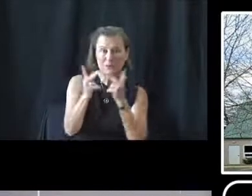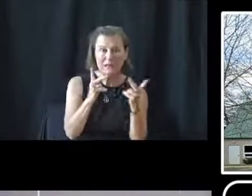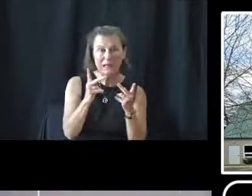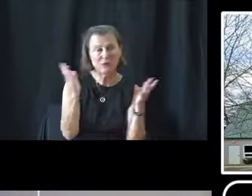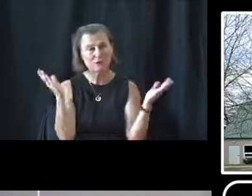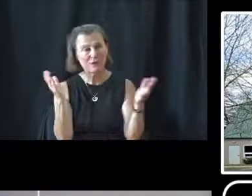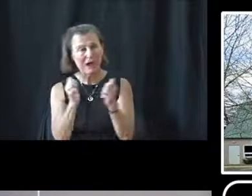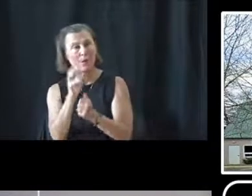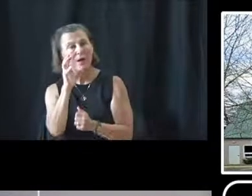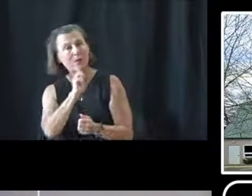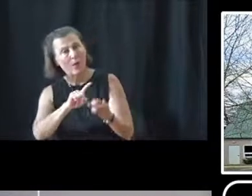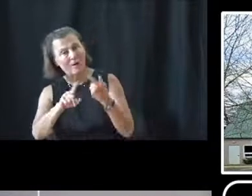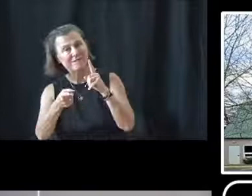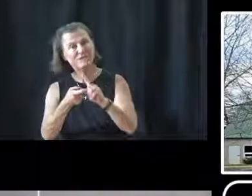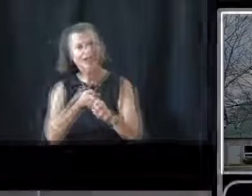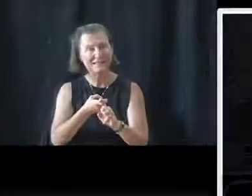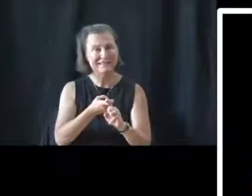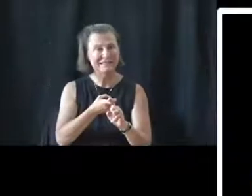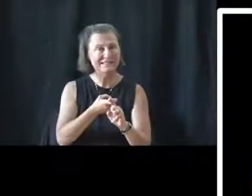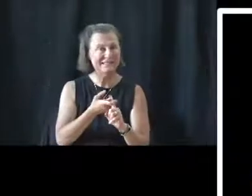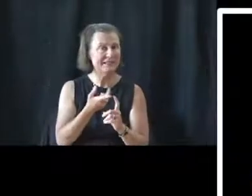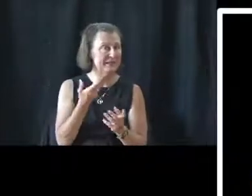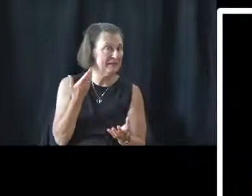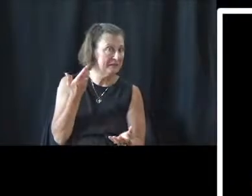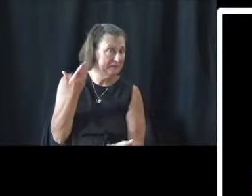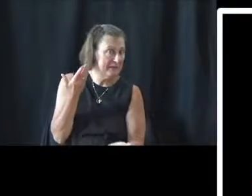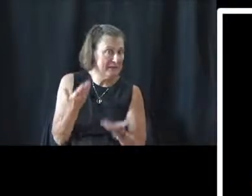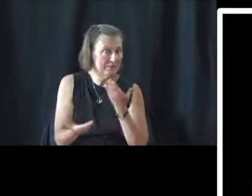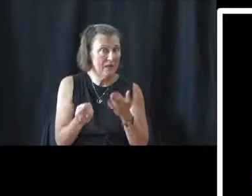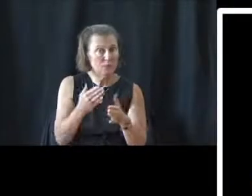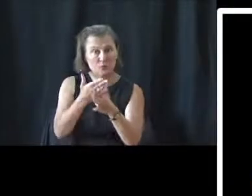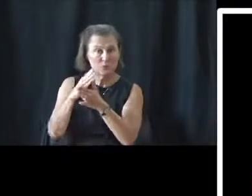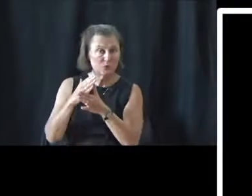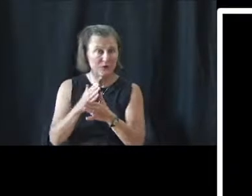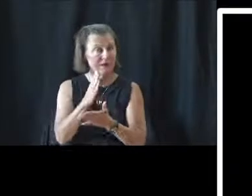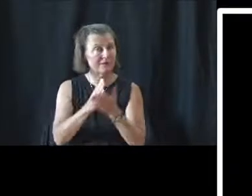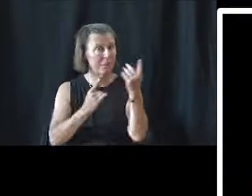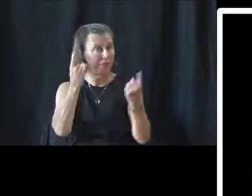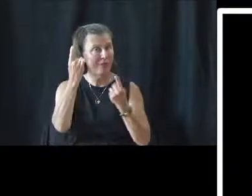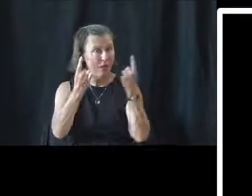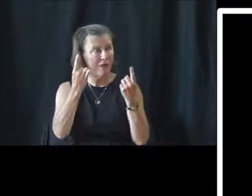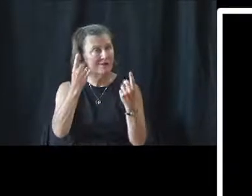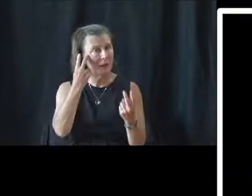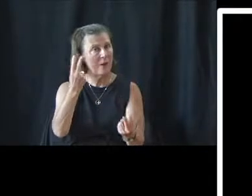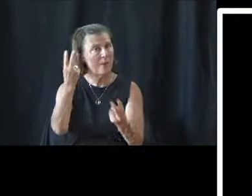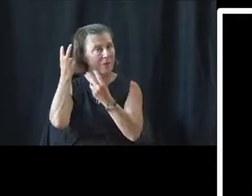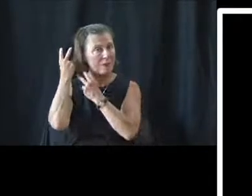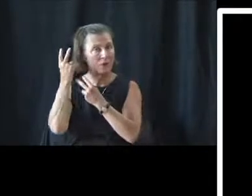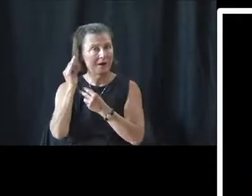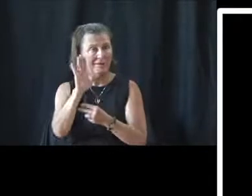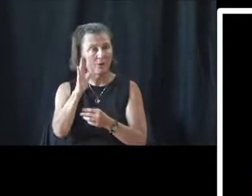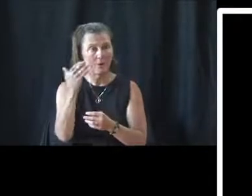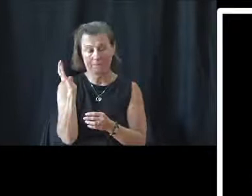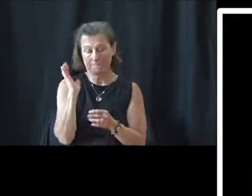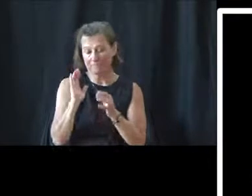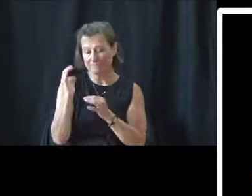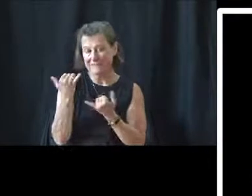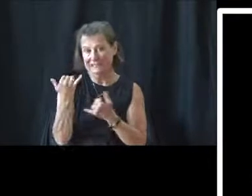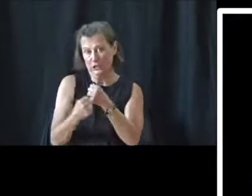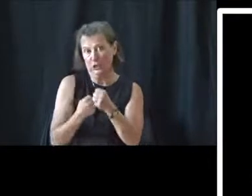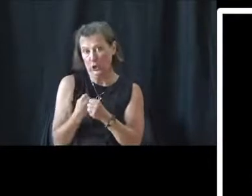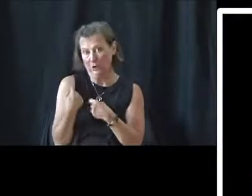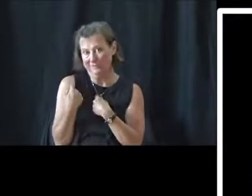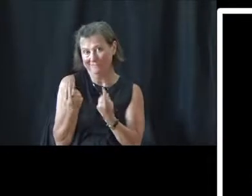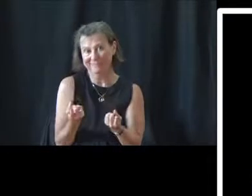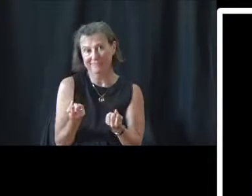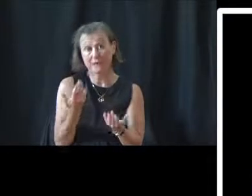old friends, and possibly to share some thoughts and memories of this past year.